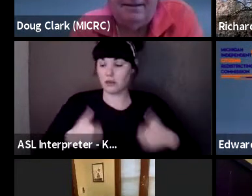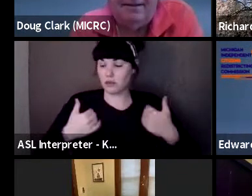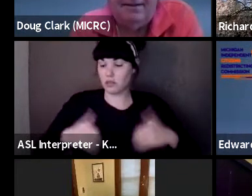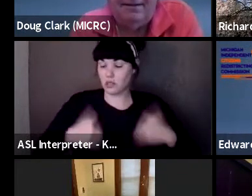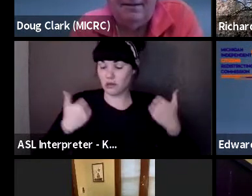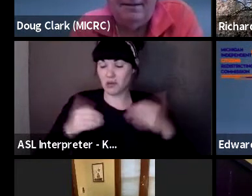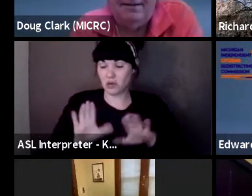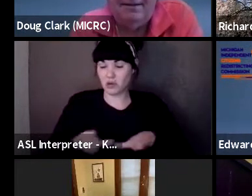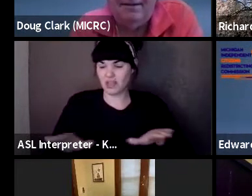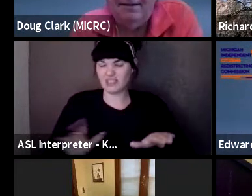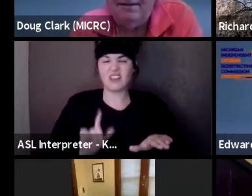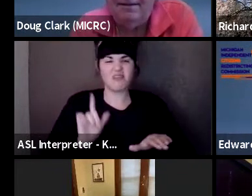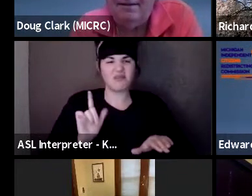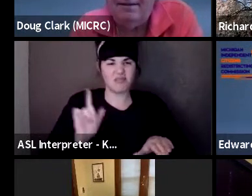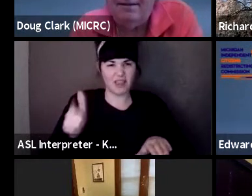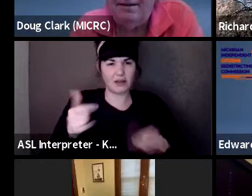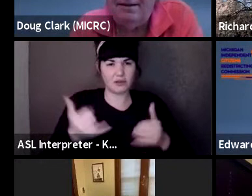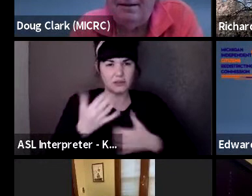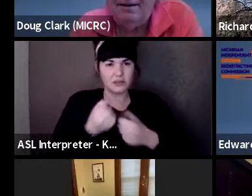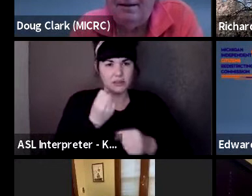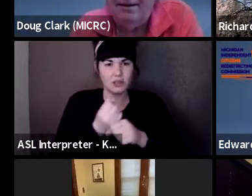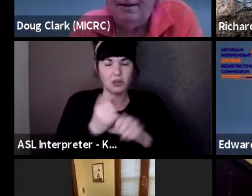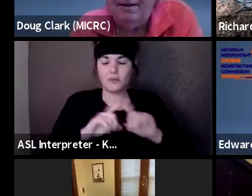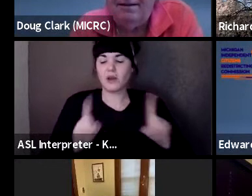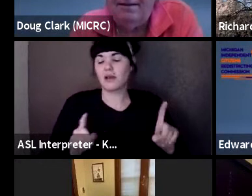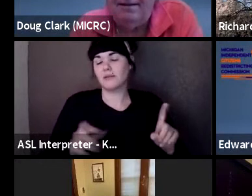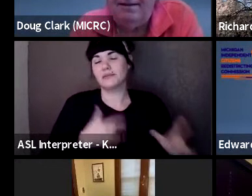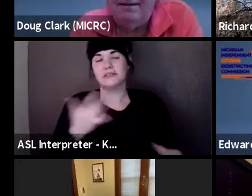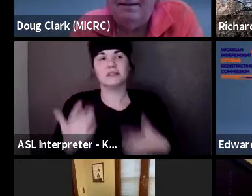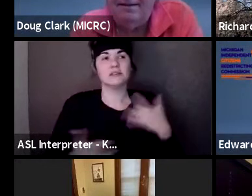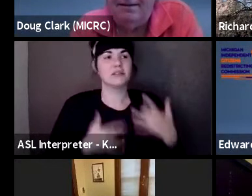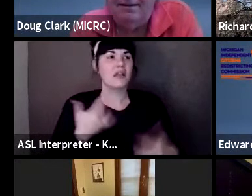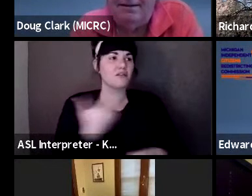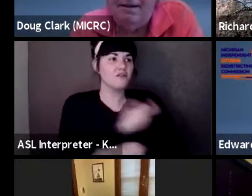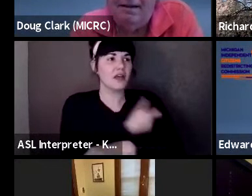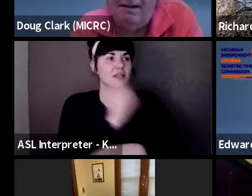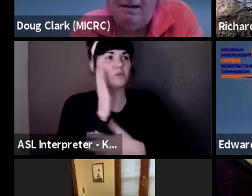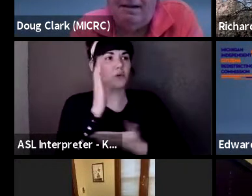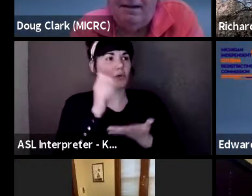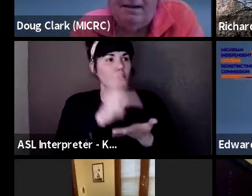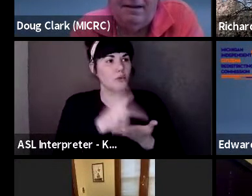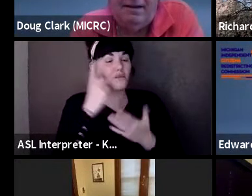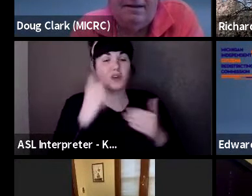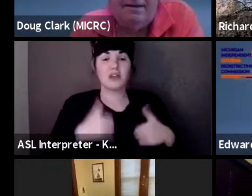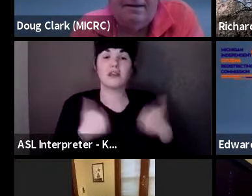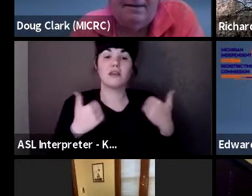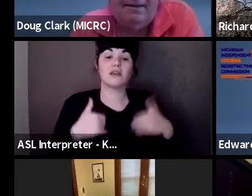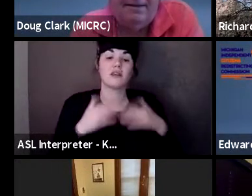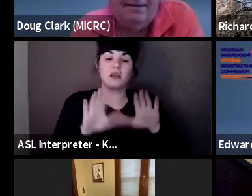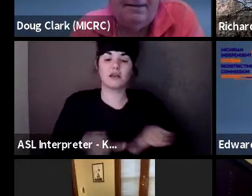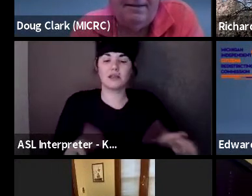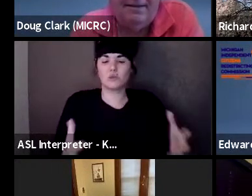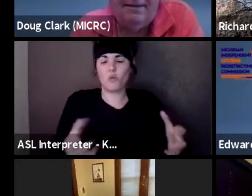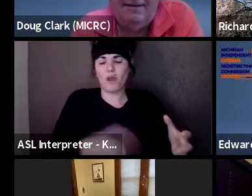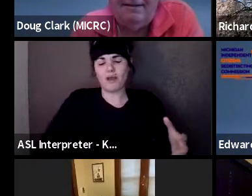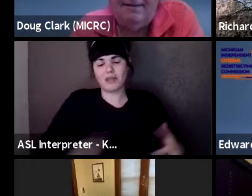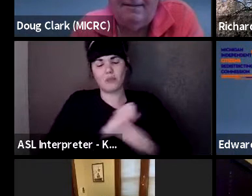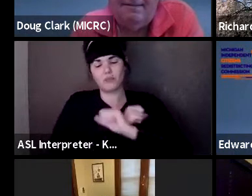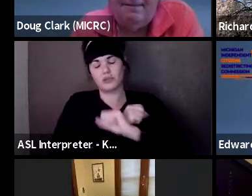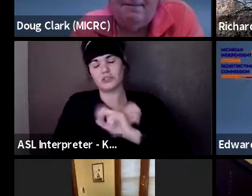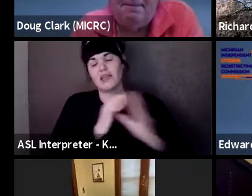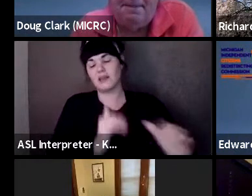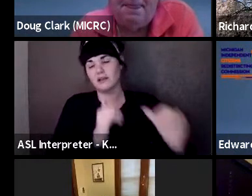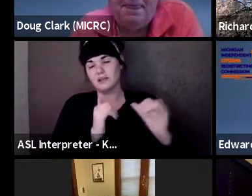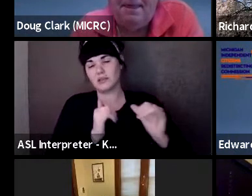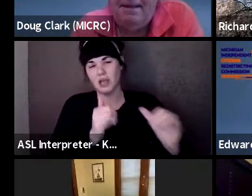really excited for those vaccines to be approved for younger kids so that they have a bit of protection and we can sort of start carrying